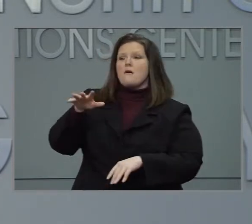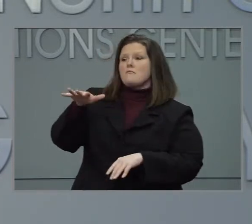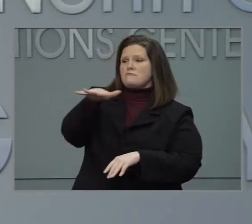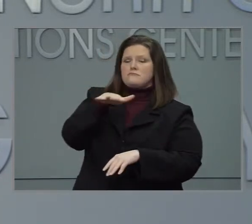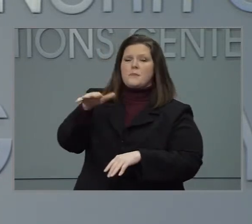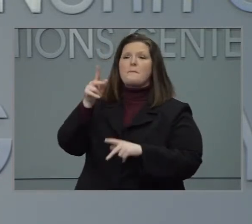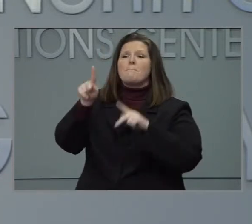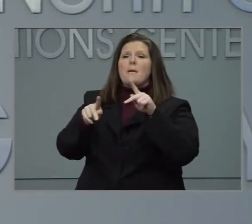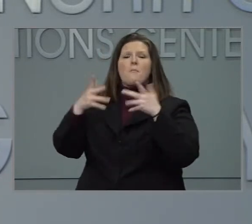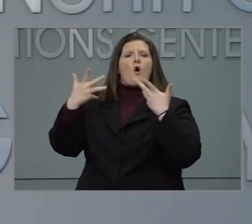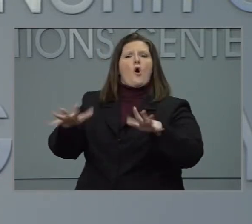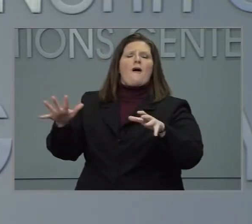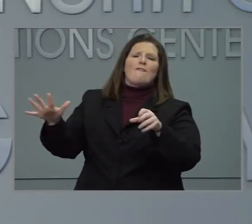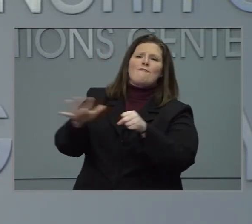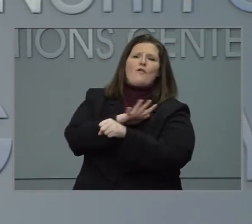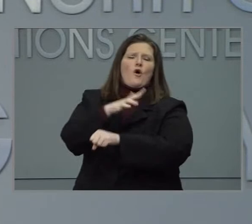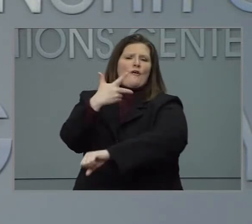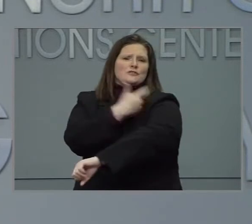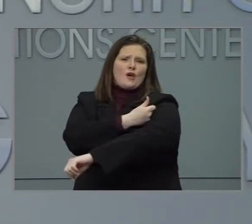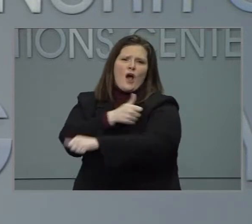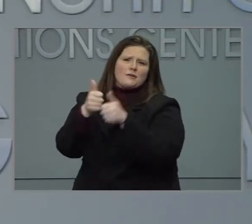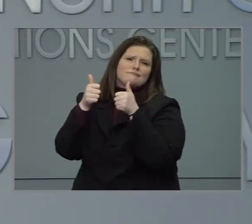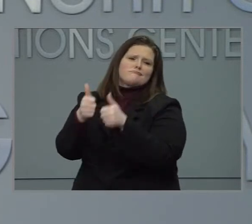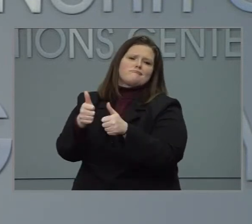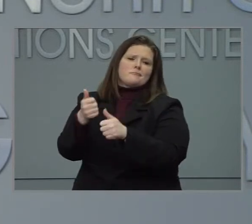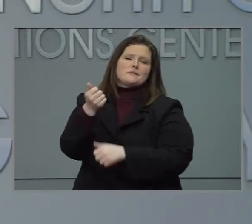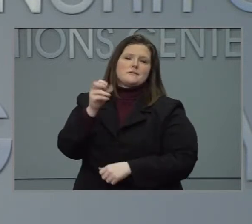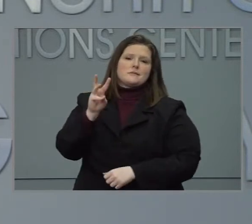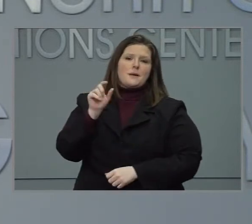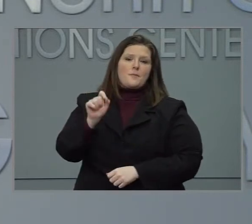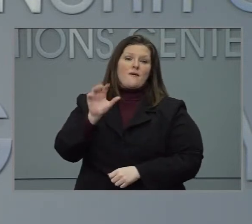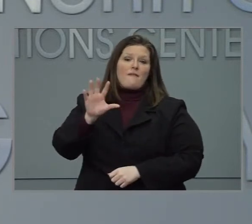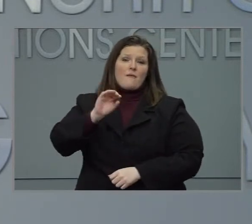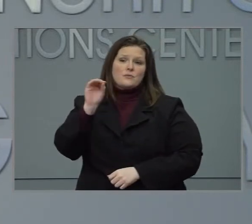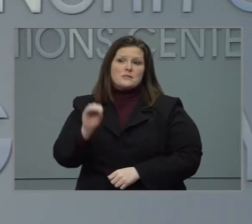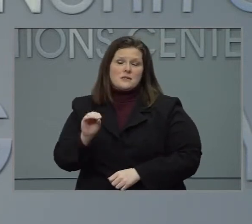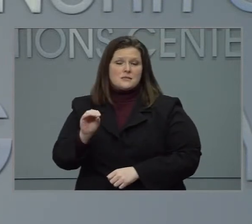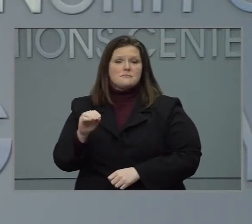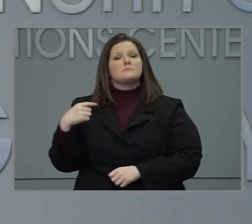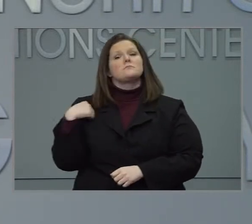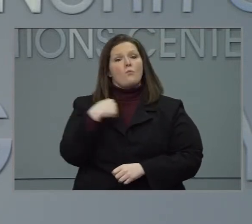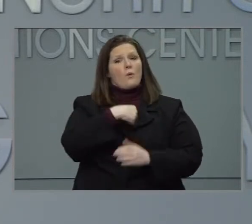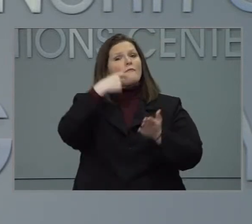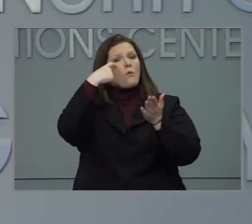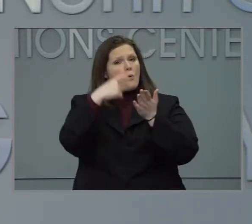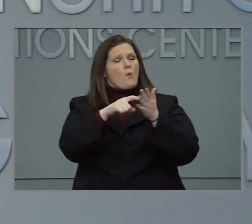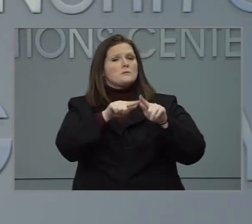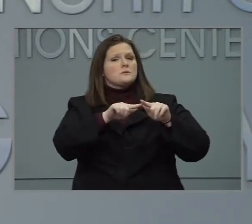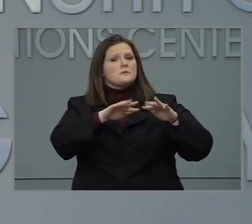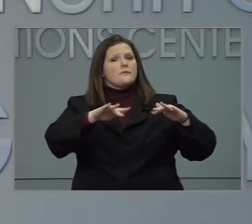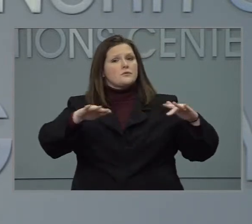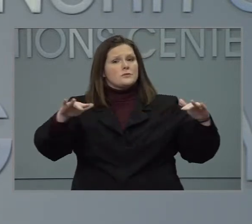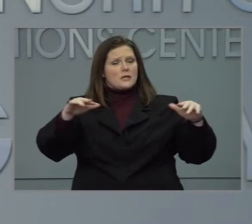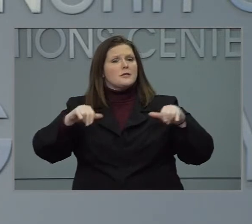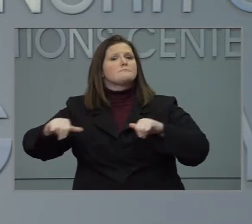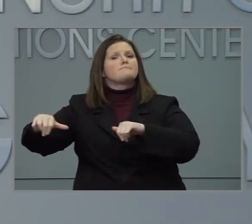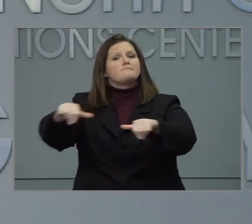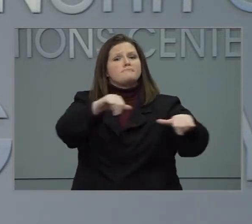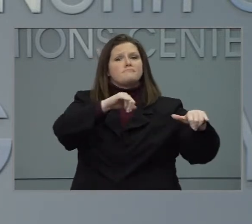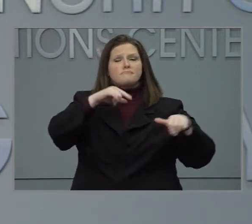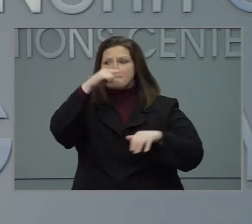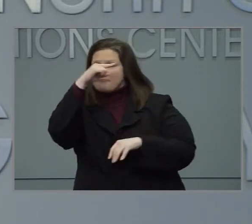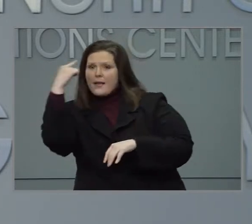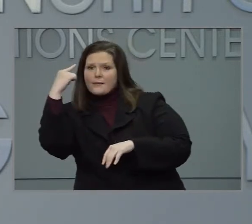distribution, with an increase in the percentages of vaccines going to people who are Black and Hispanic to get closer to the makeup of our